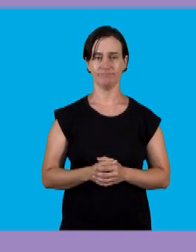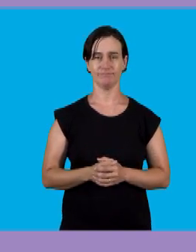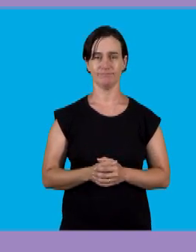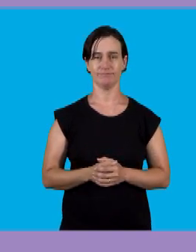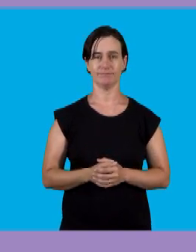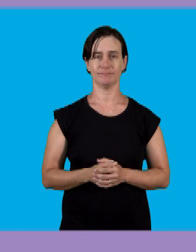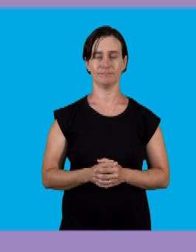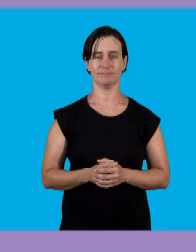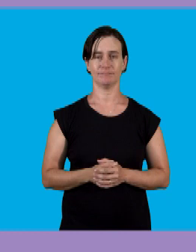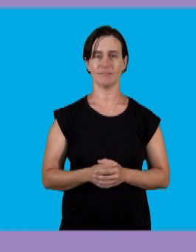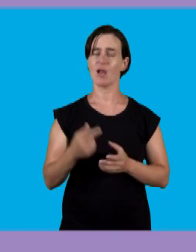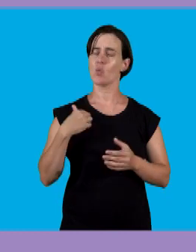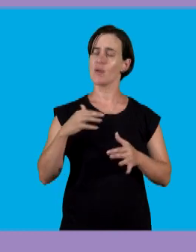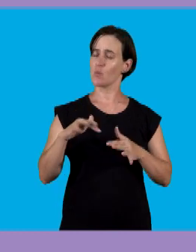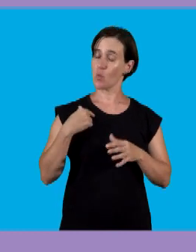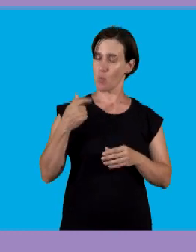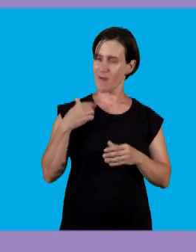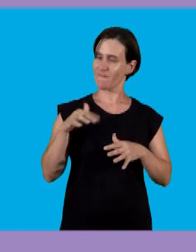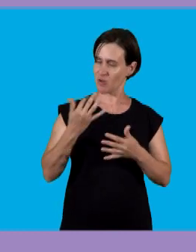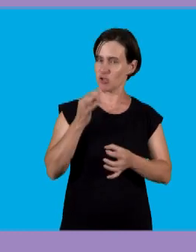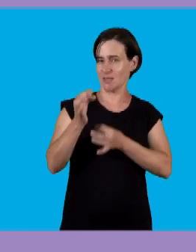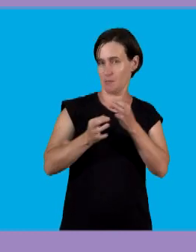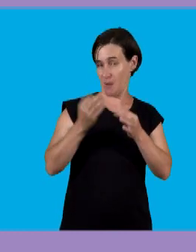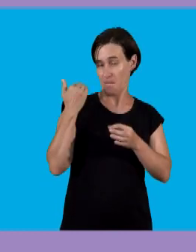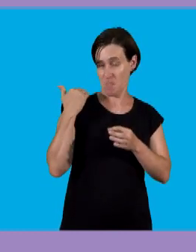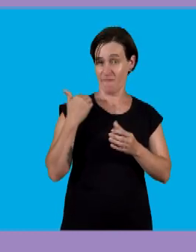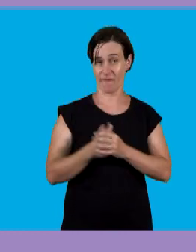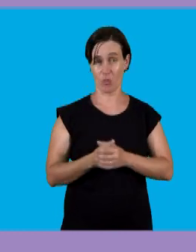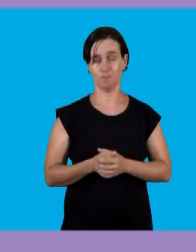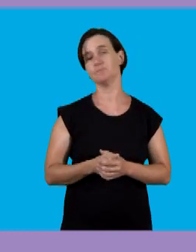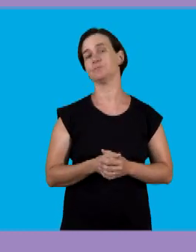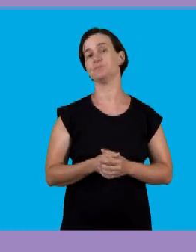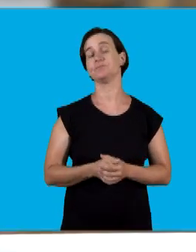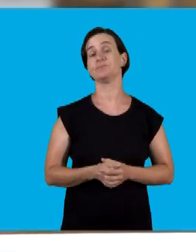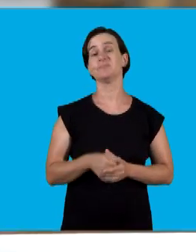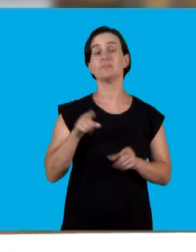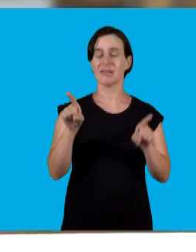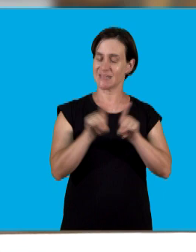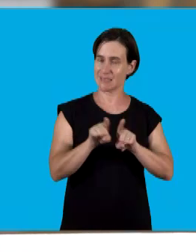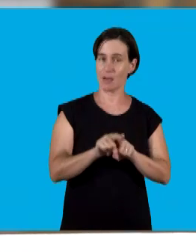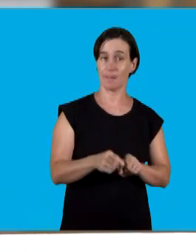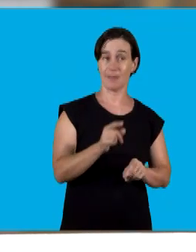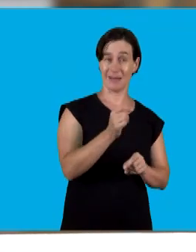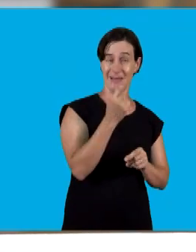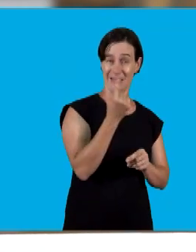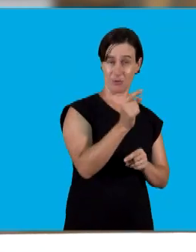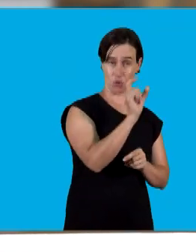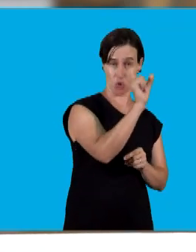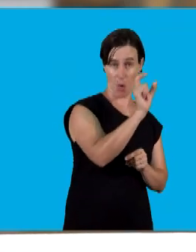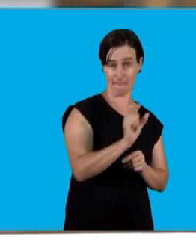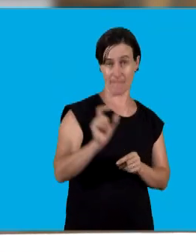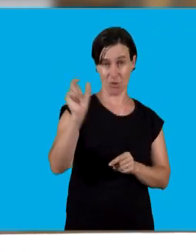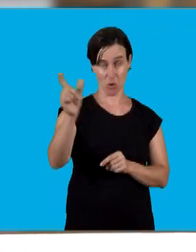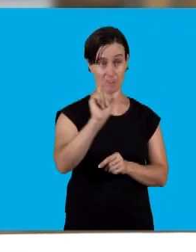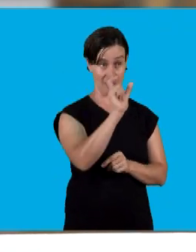we were dividing with a constant monomial, we are going to do the same thing. Each of the terms of the binomial or the